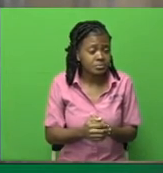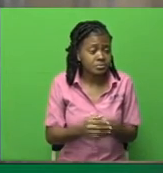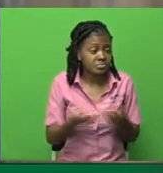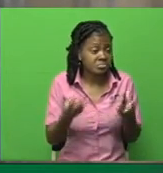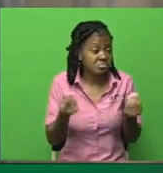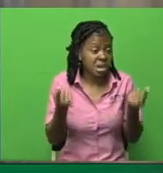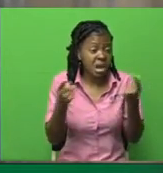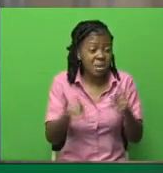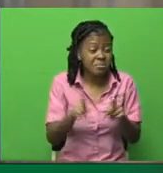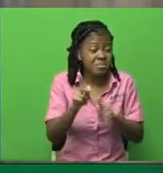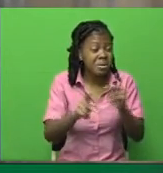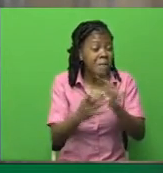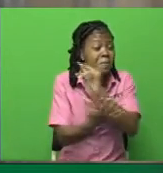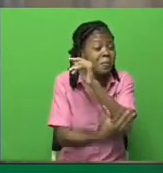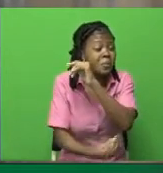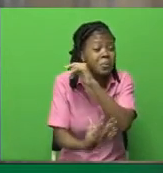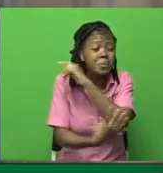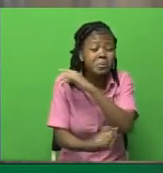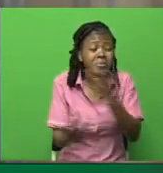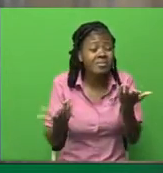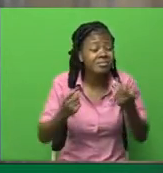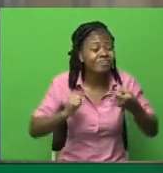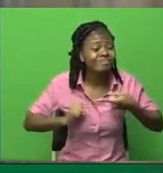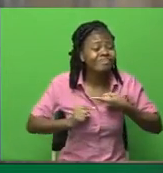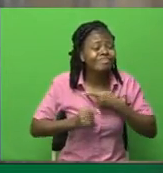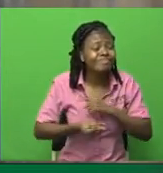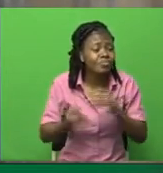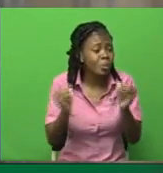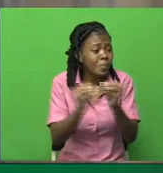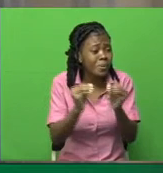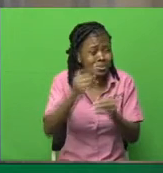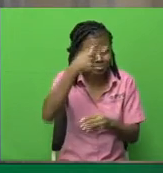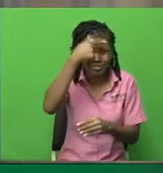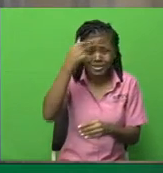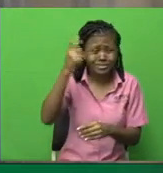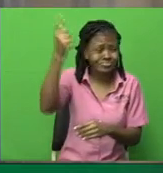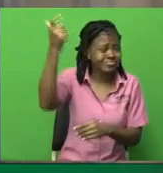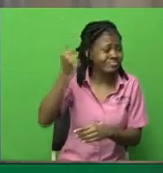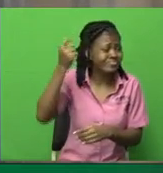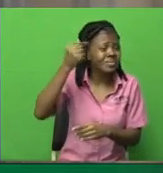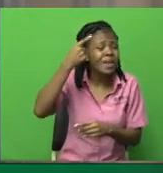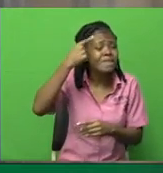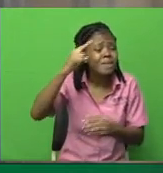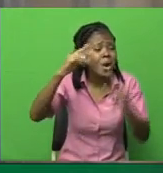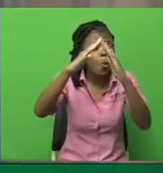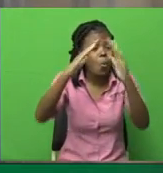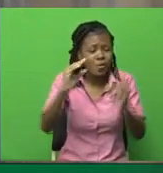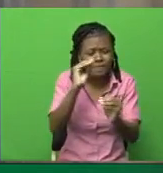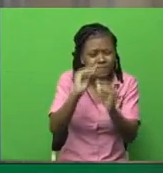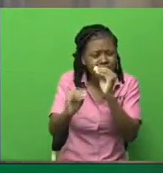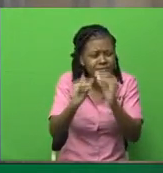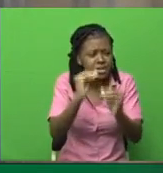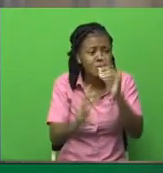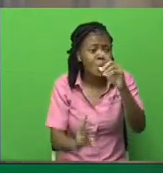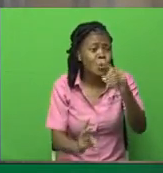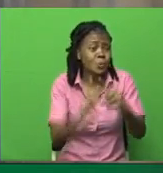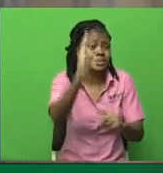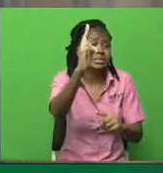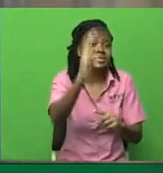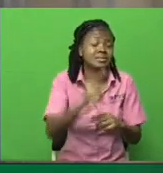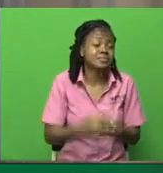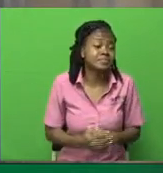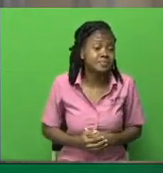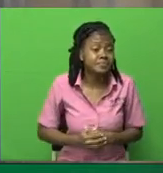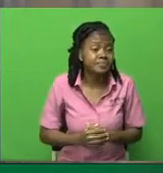vulnerable by slashing Home Improvement Grants fiscal 13 and 14 we disbursed over